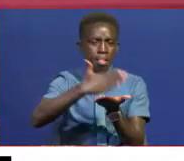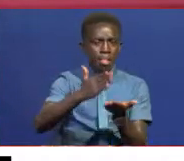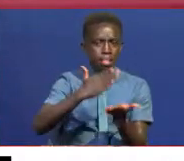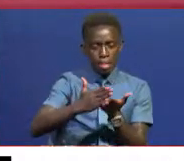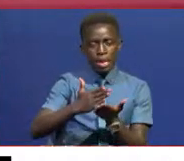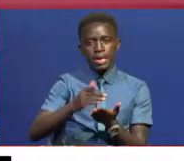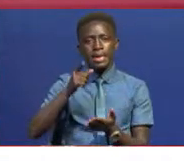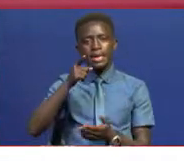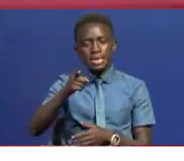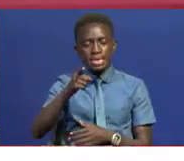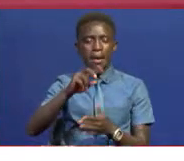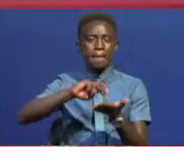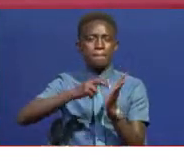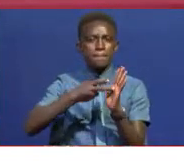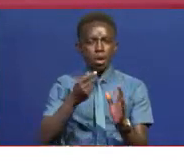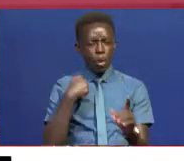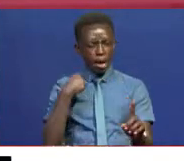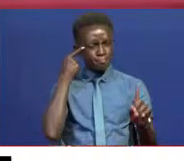You are resolving